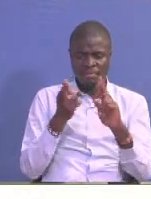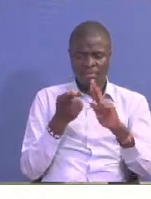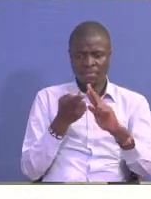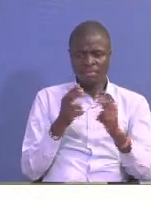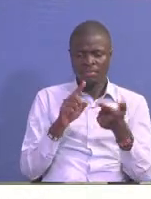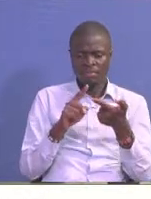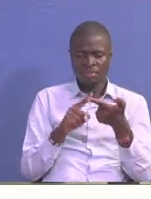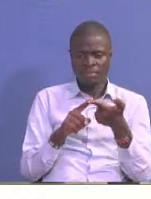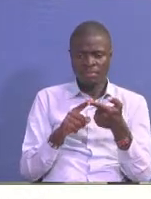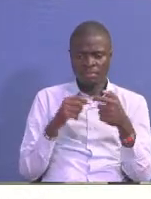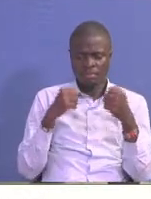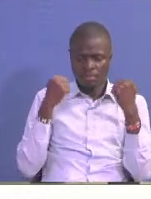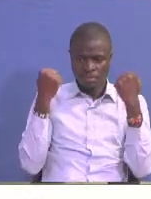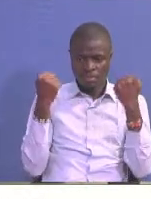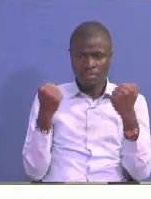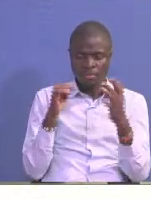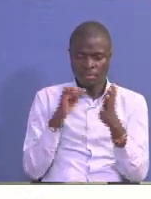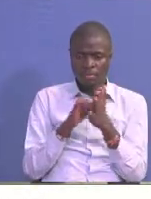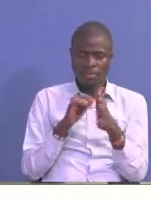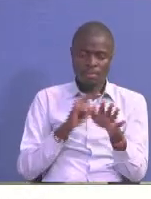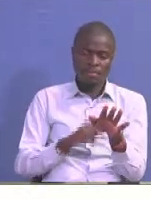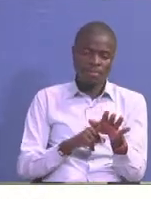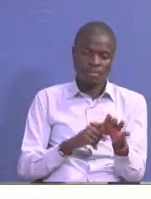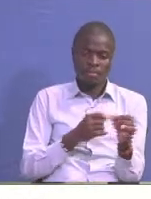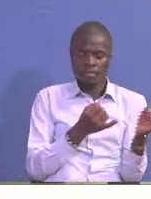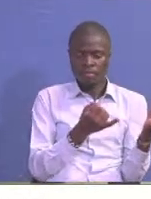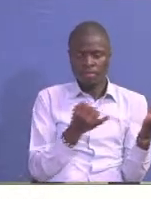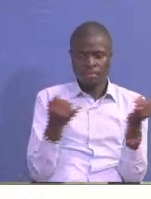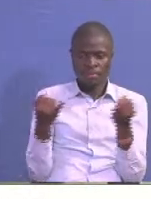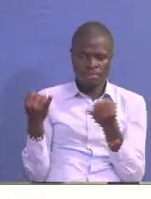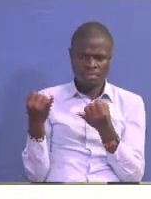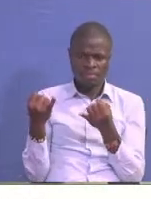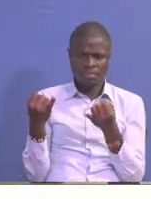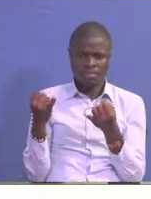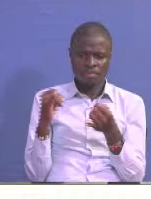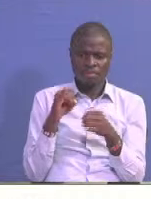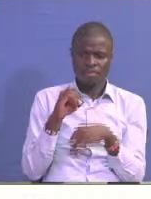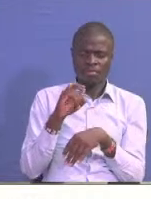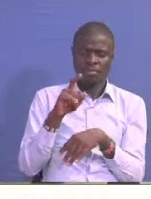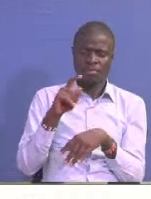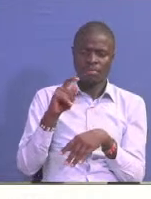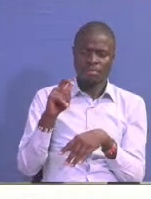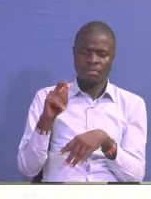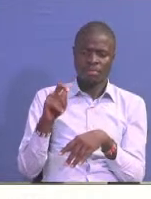strengthen. And that's the time they introduced IT